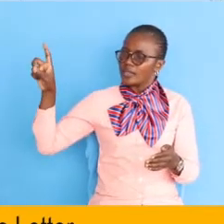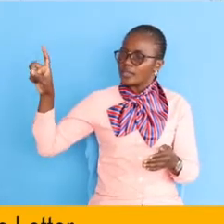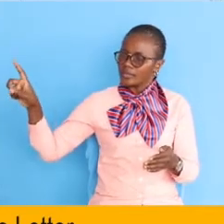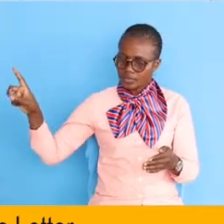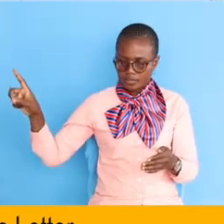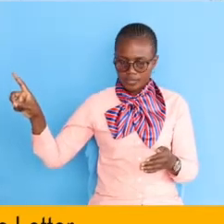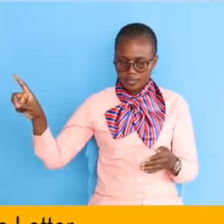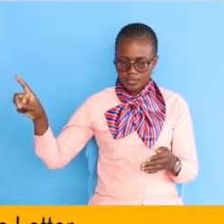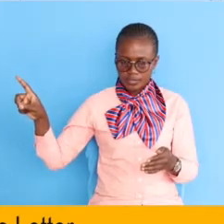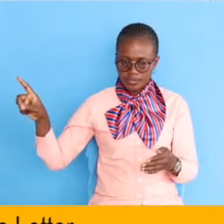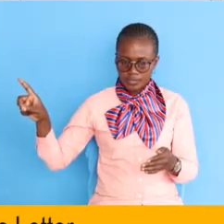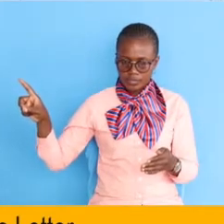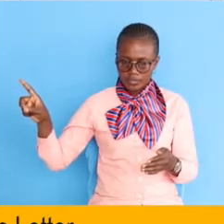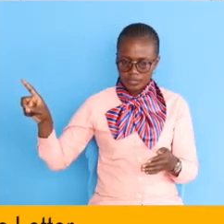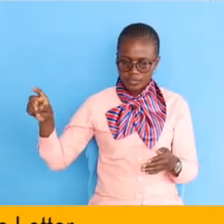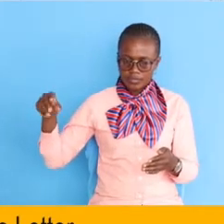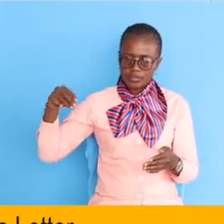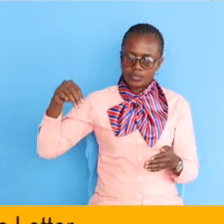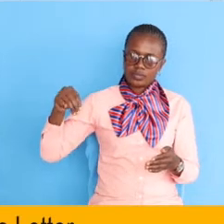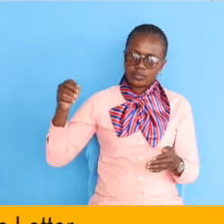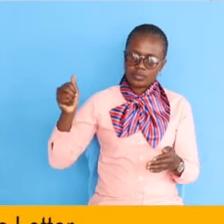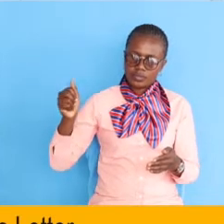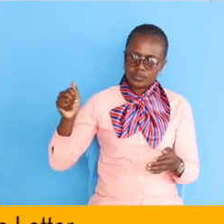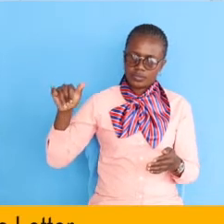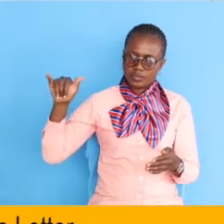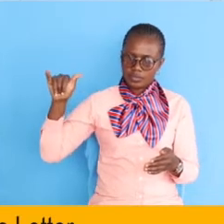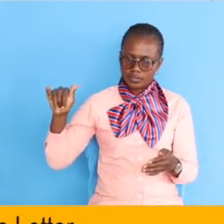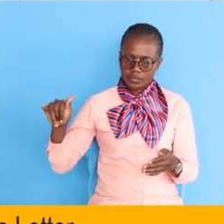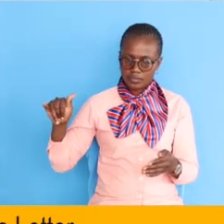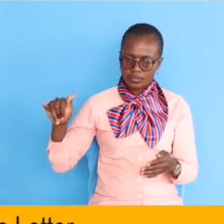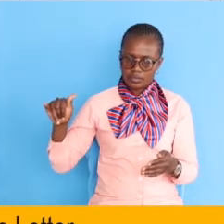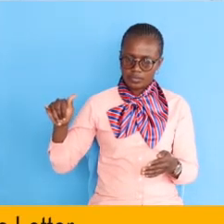When it is of May, again, it is 2020.